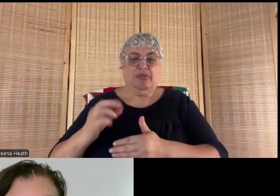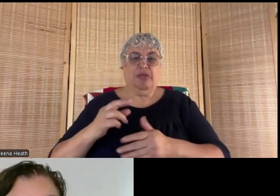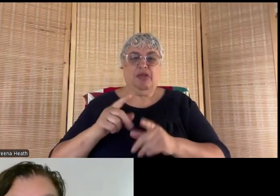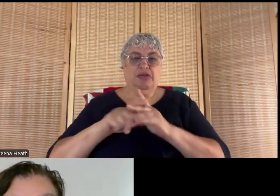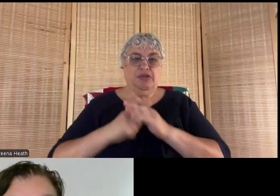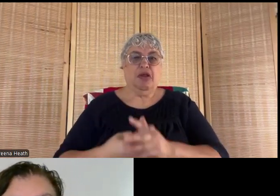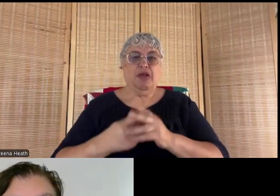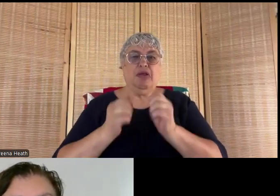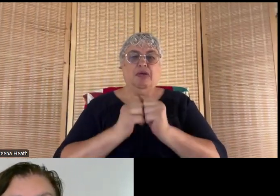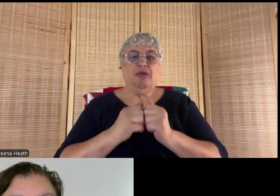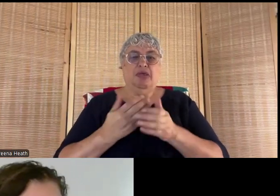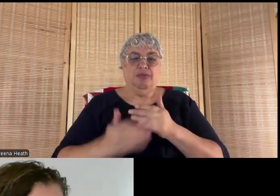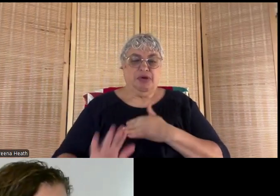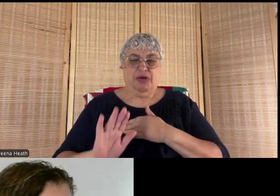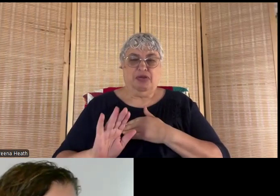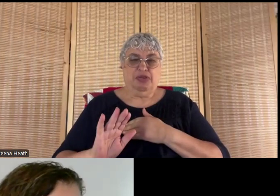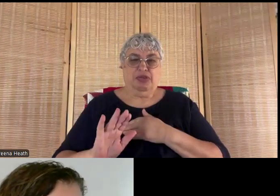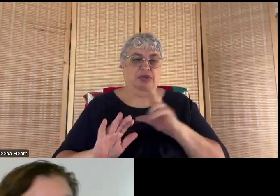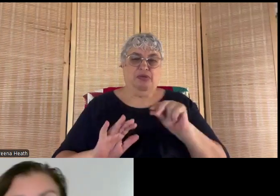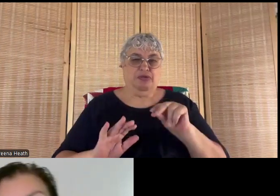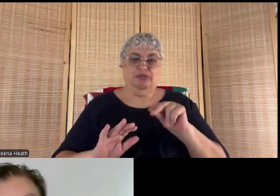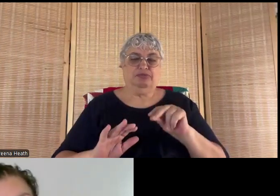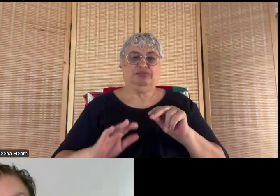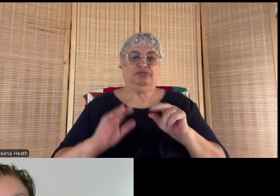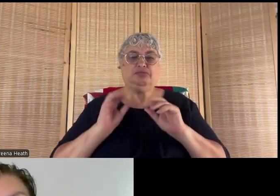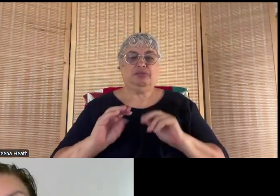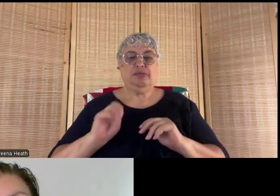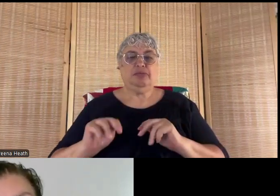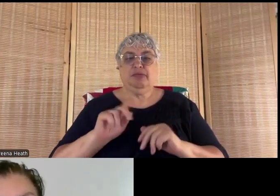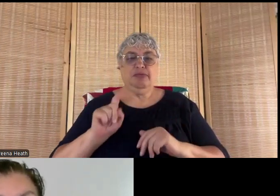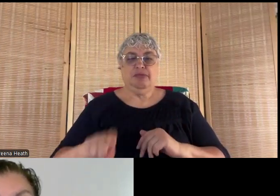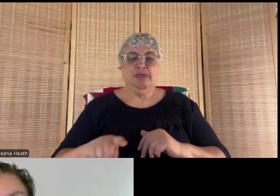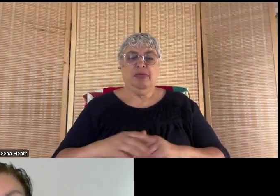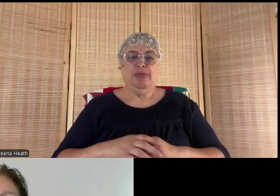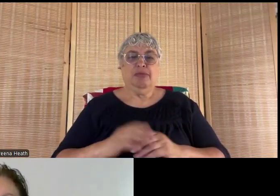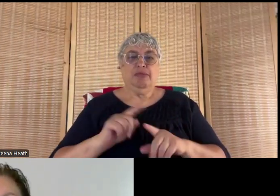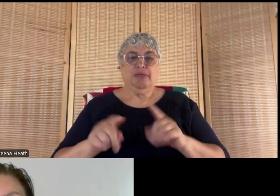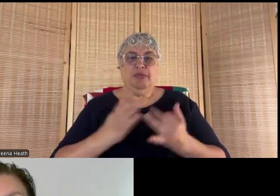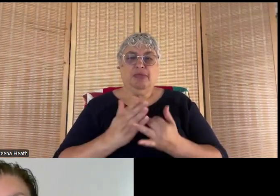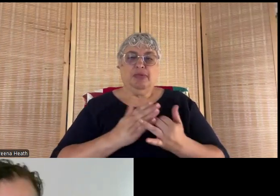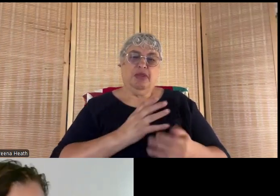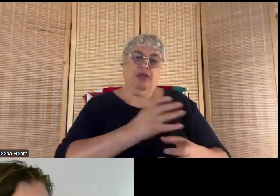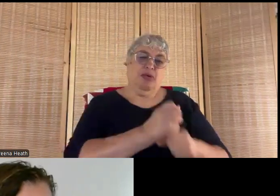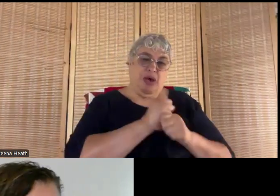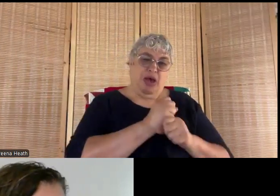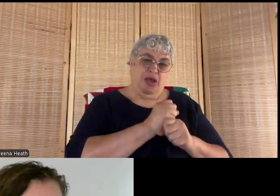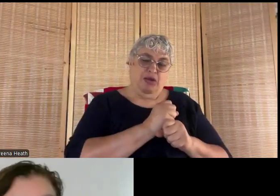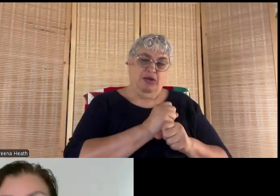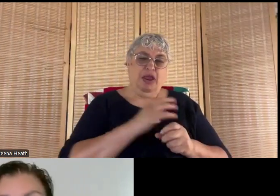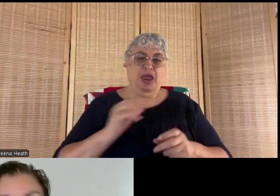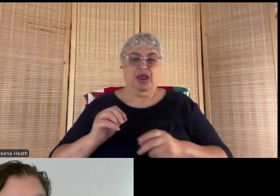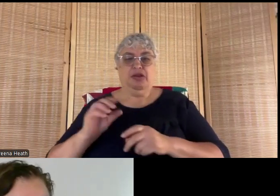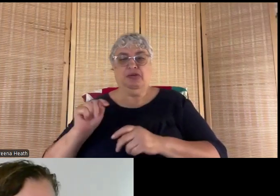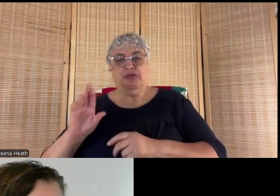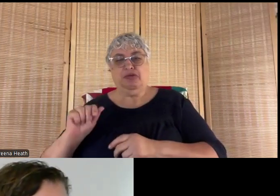by birth trauma. Common questions are, differences between acquired brain injury and traumatic